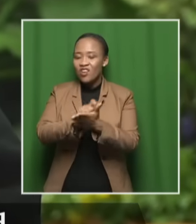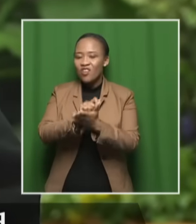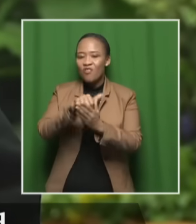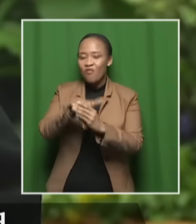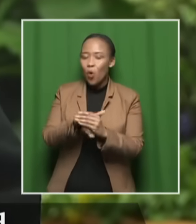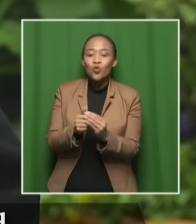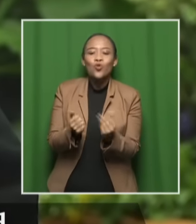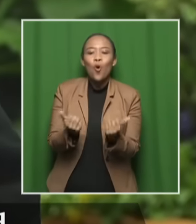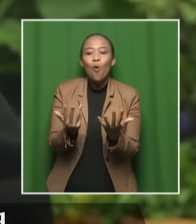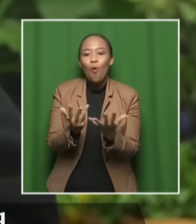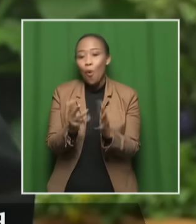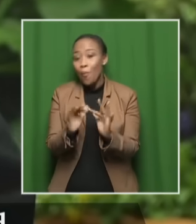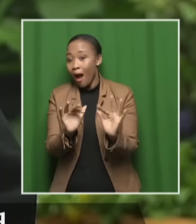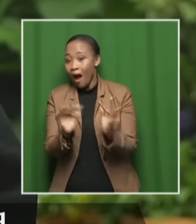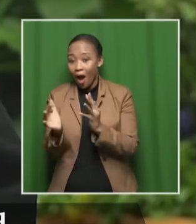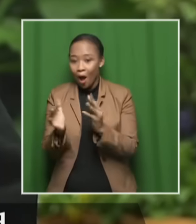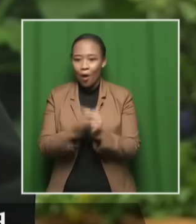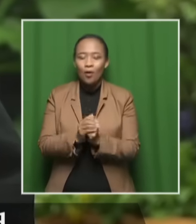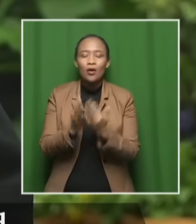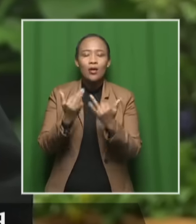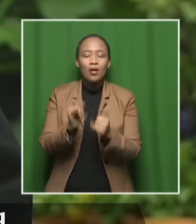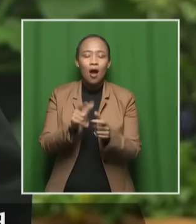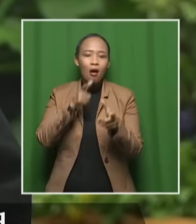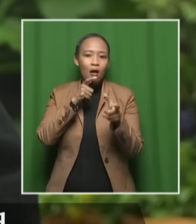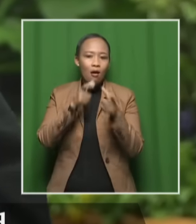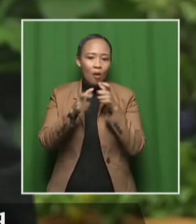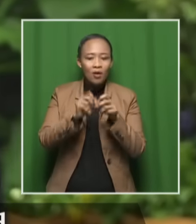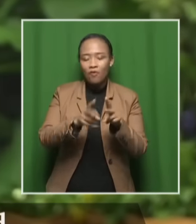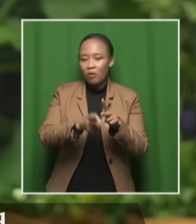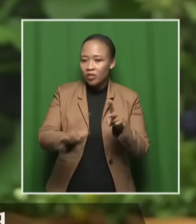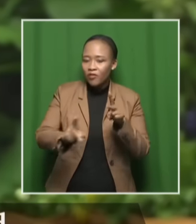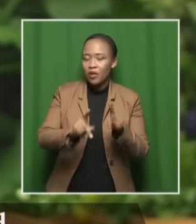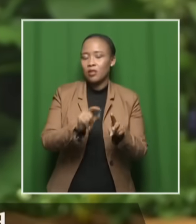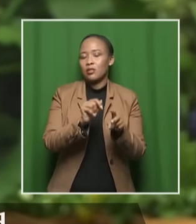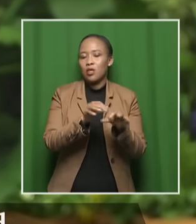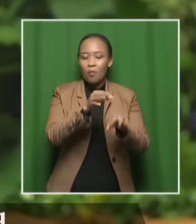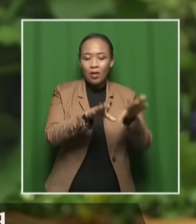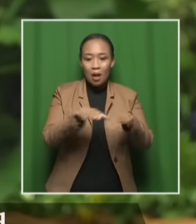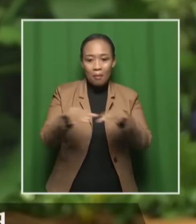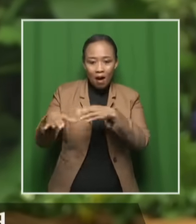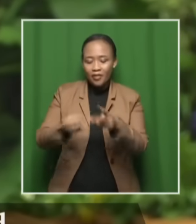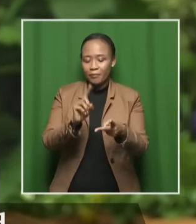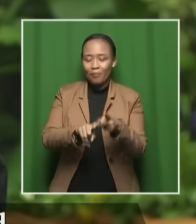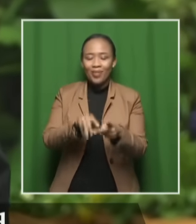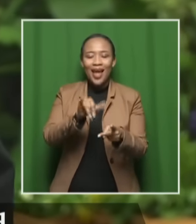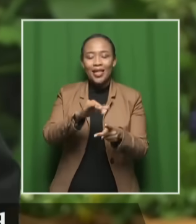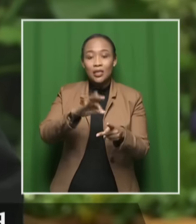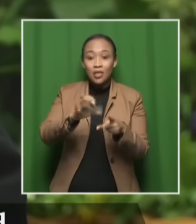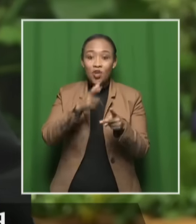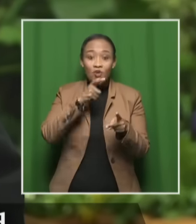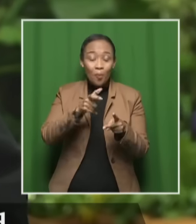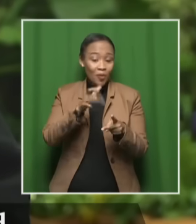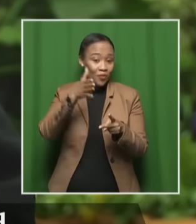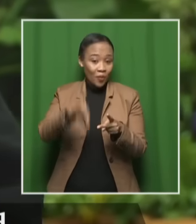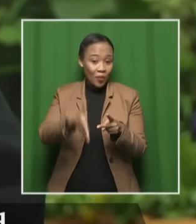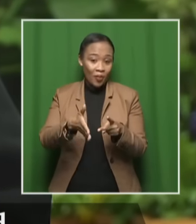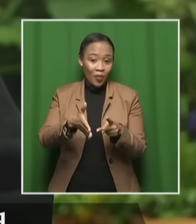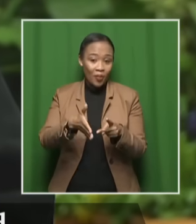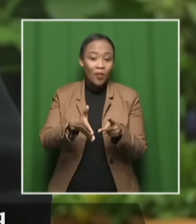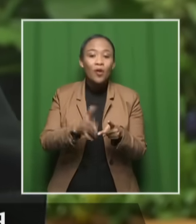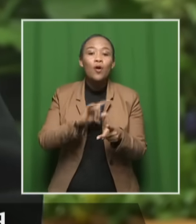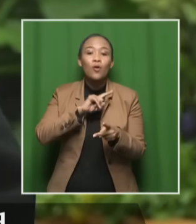will be able to get more comment from different party officials, from the IEC as well, with regards to concern. I know that on the eve of